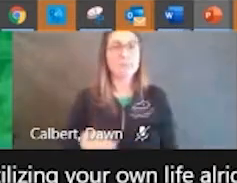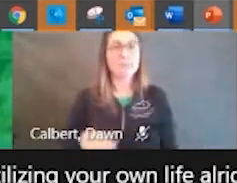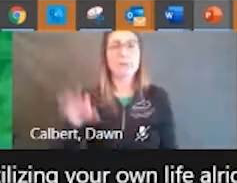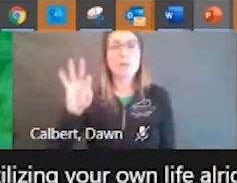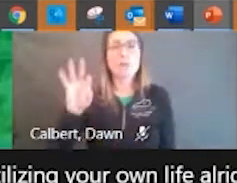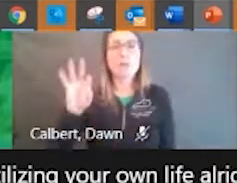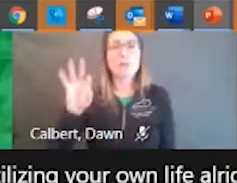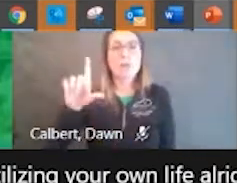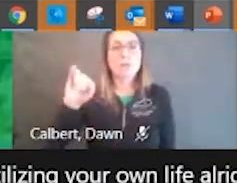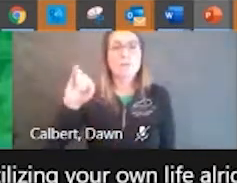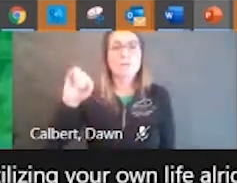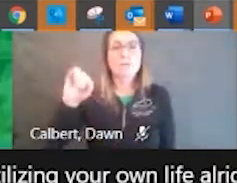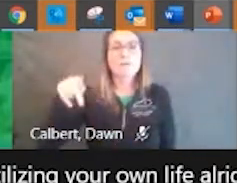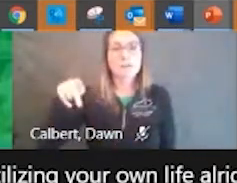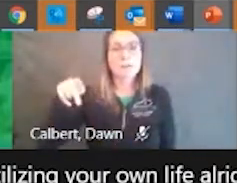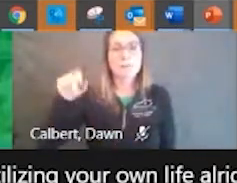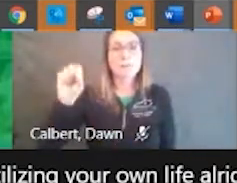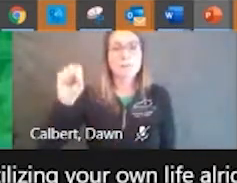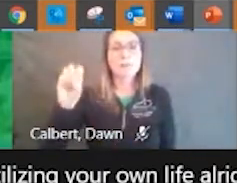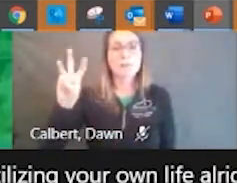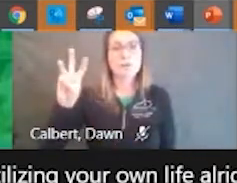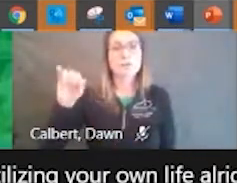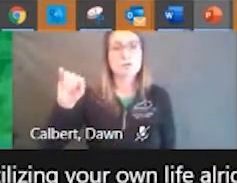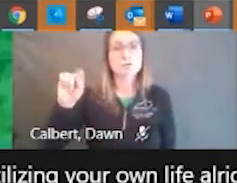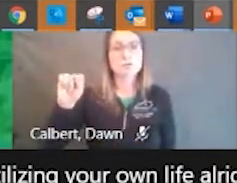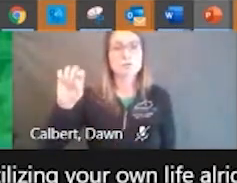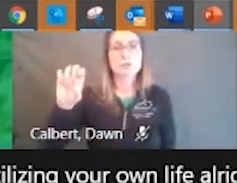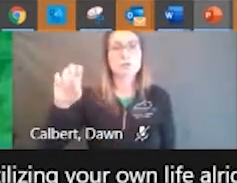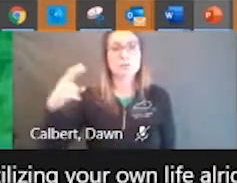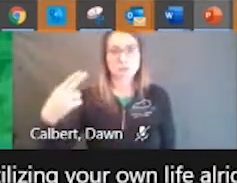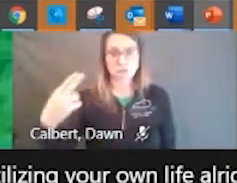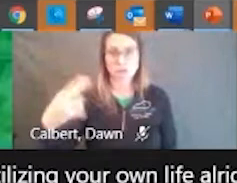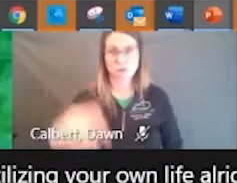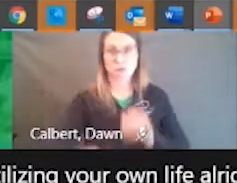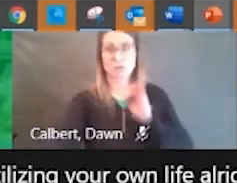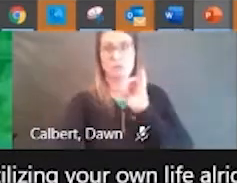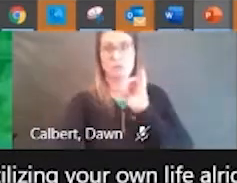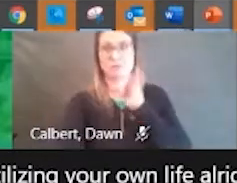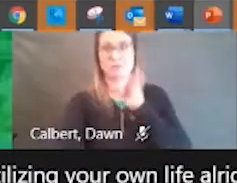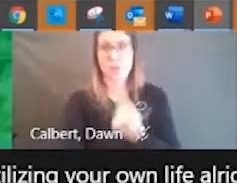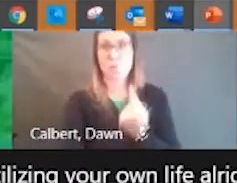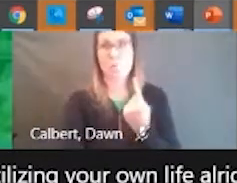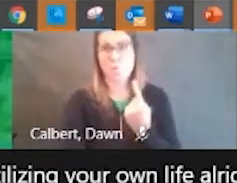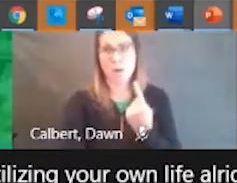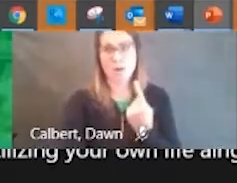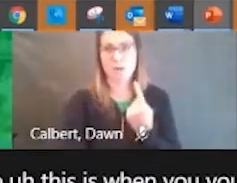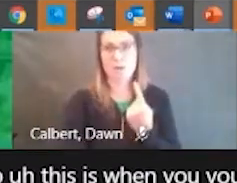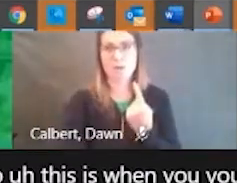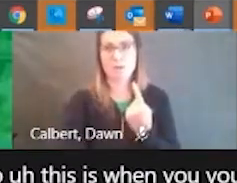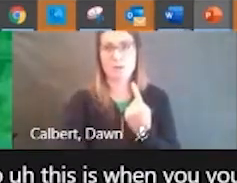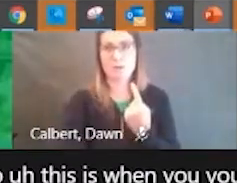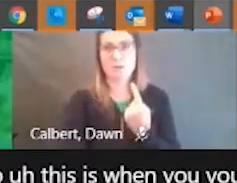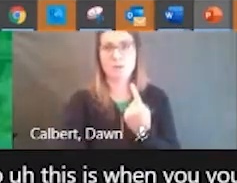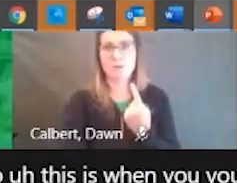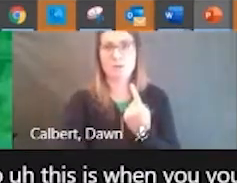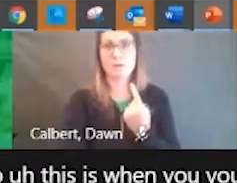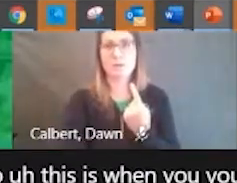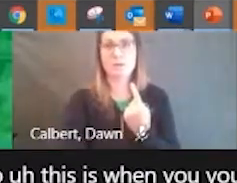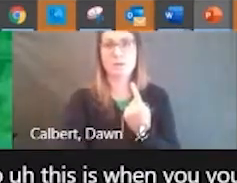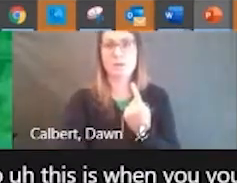So this is when you do have this power to see your challenges differently and convert